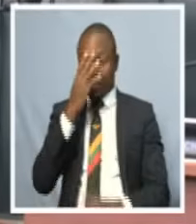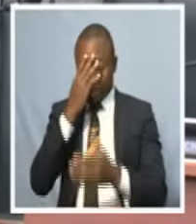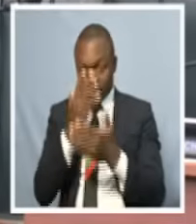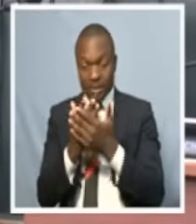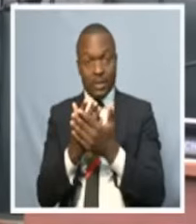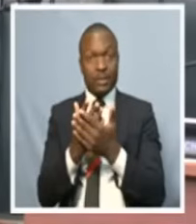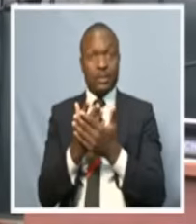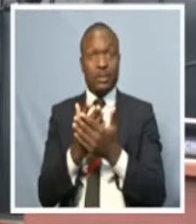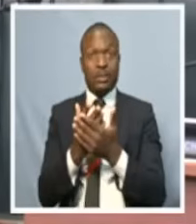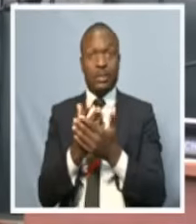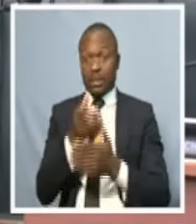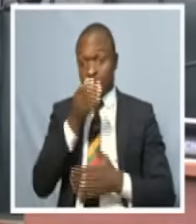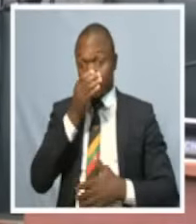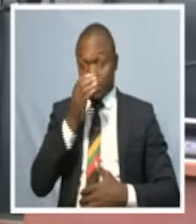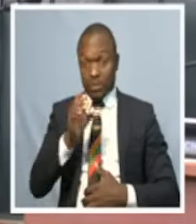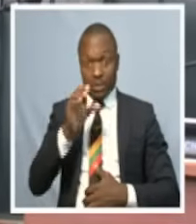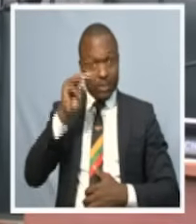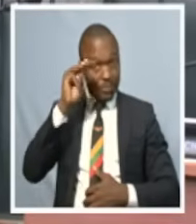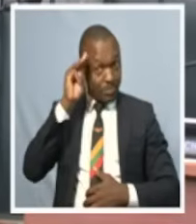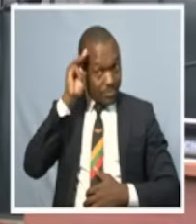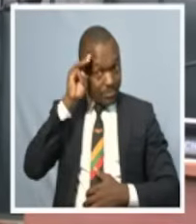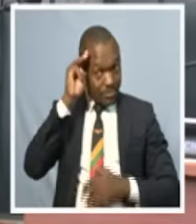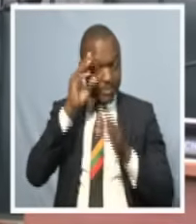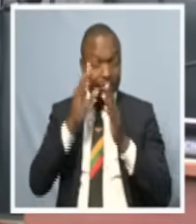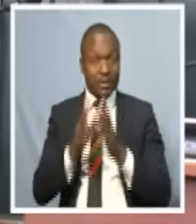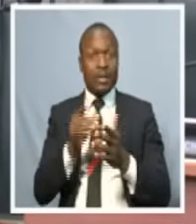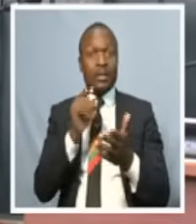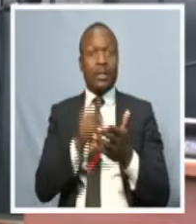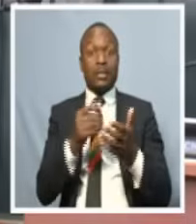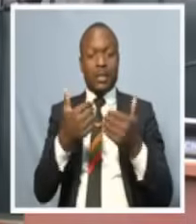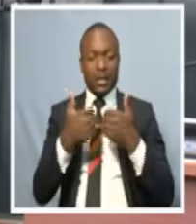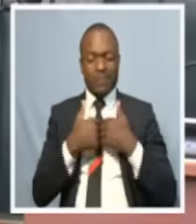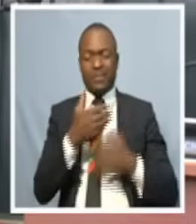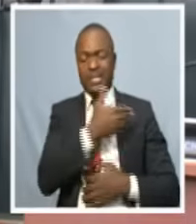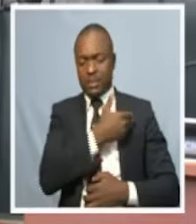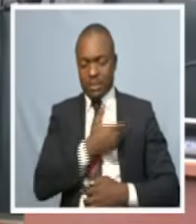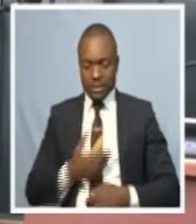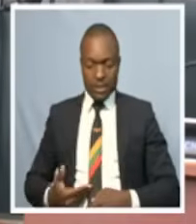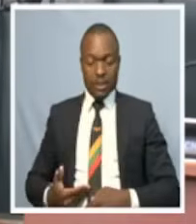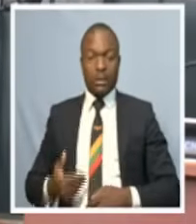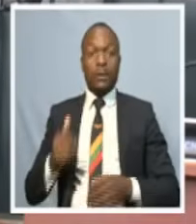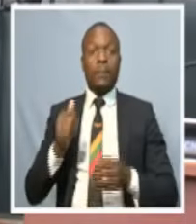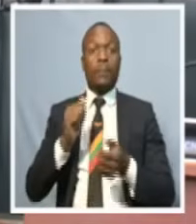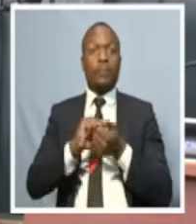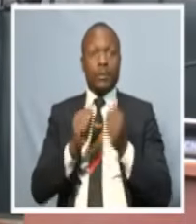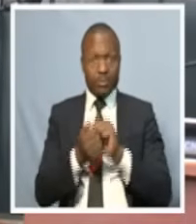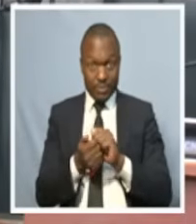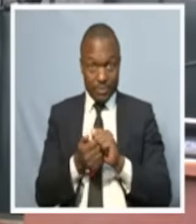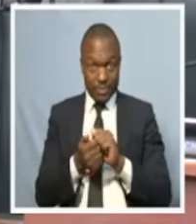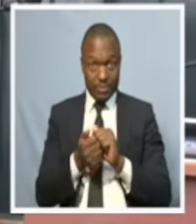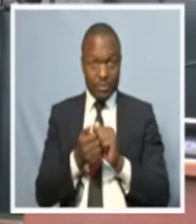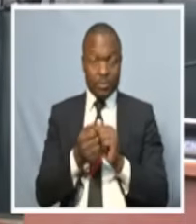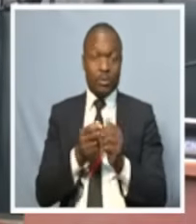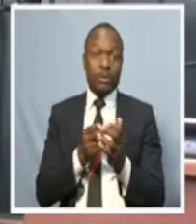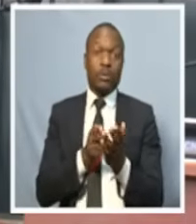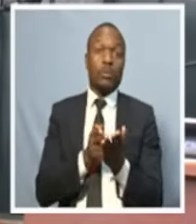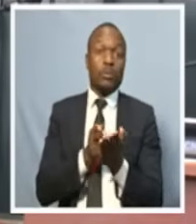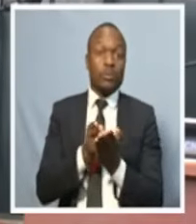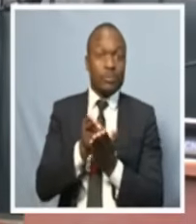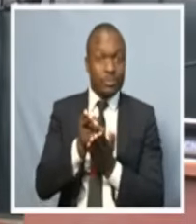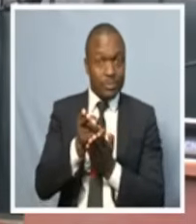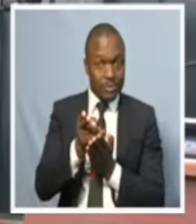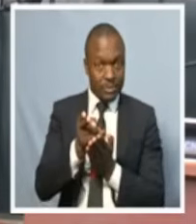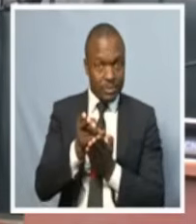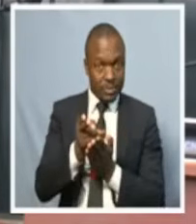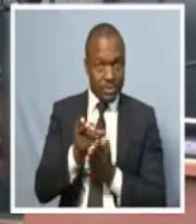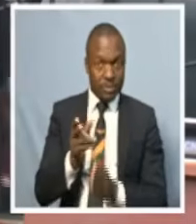Madam, this has got a serious impact on the integrity of